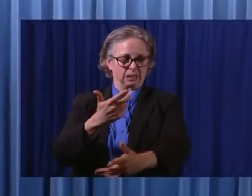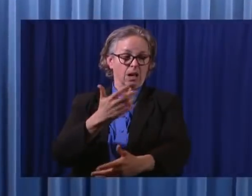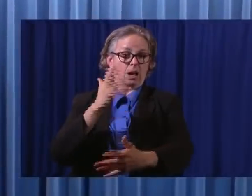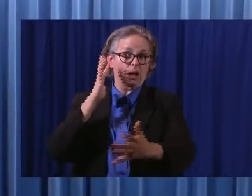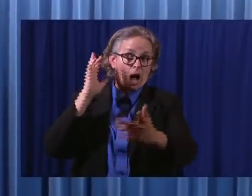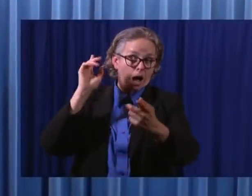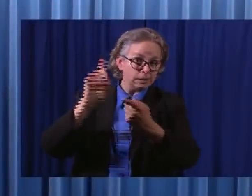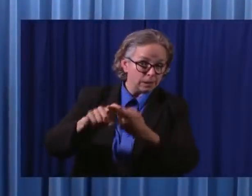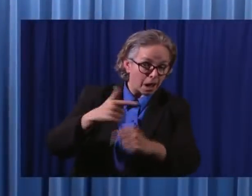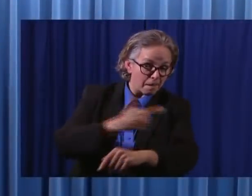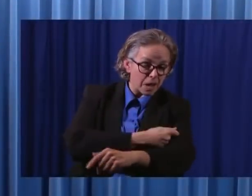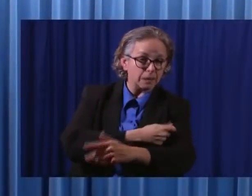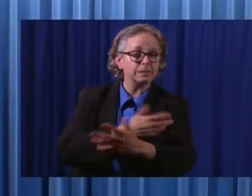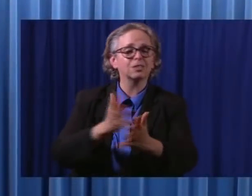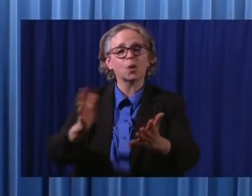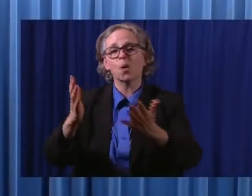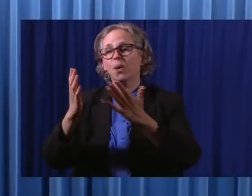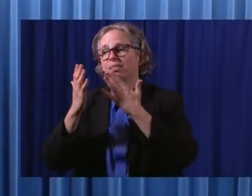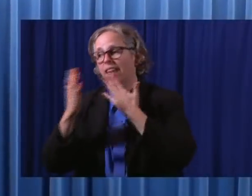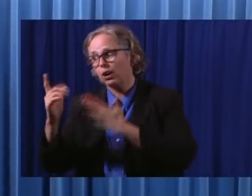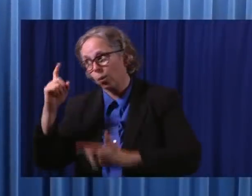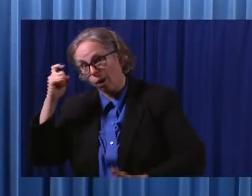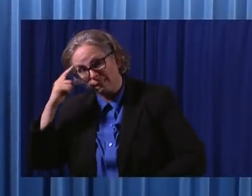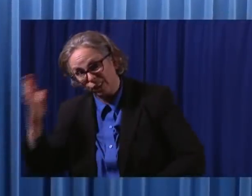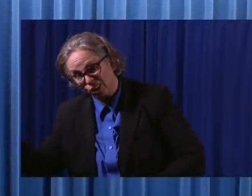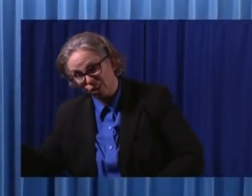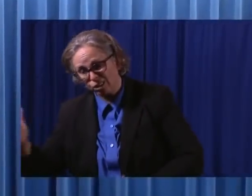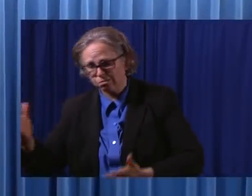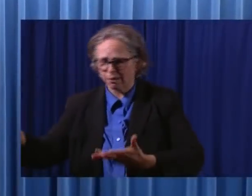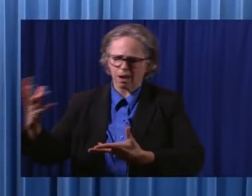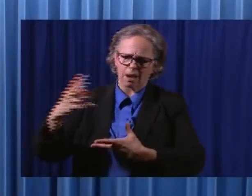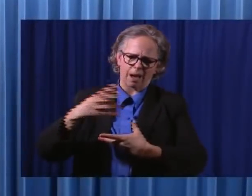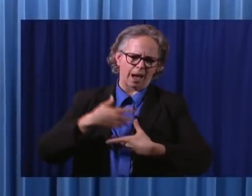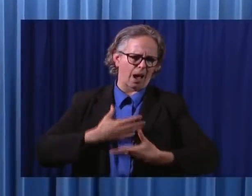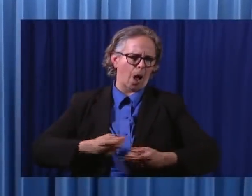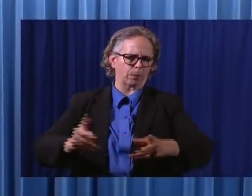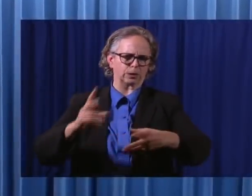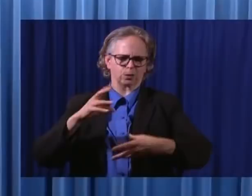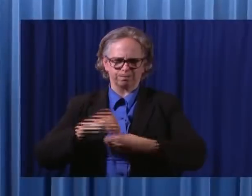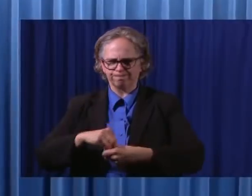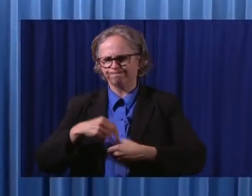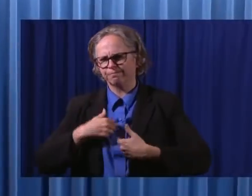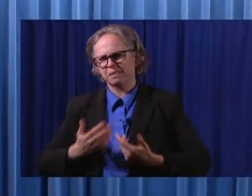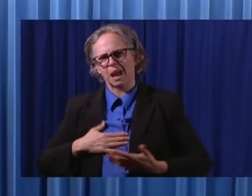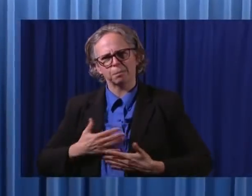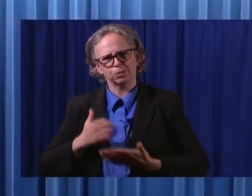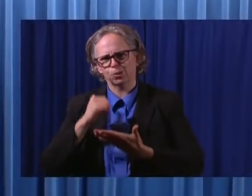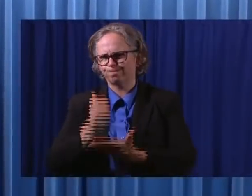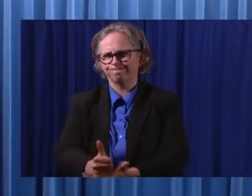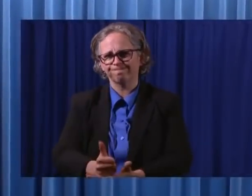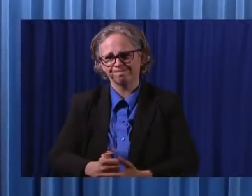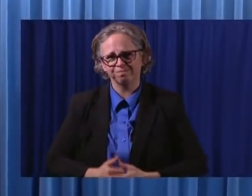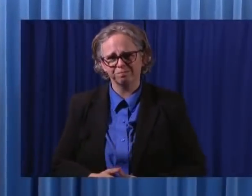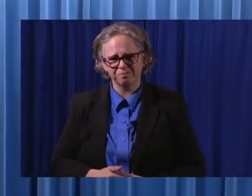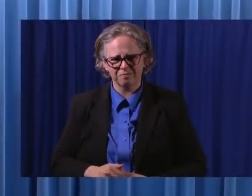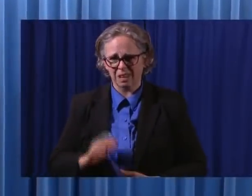so, Governor, thank you for the opportunity to participate. Thanks for an opportunity to be a part of the team. And as I mentioned, our Guard is awfully proud to be a part of this